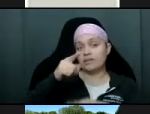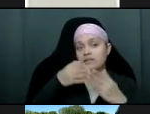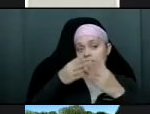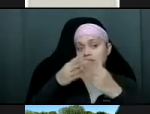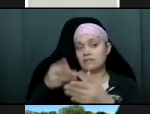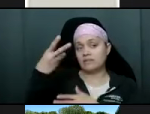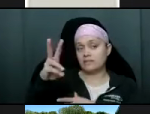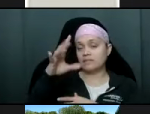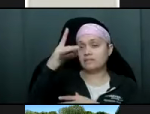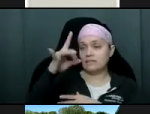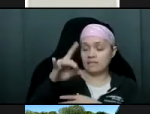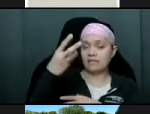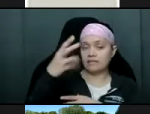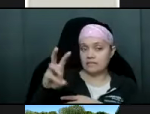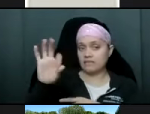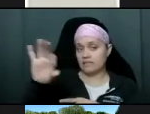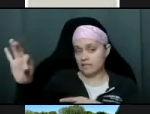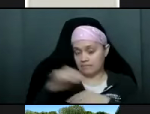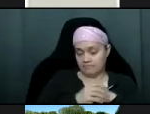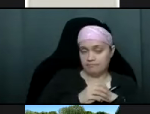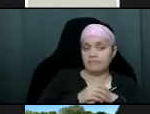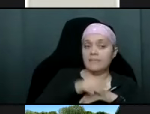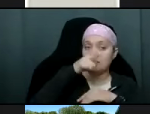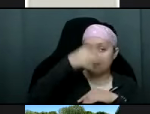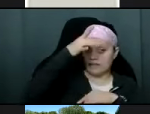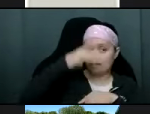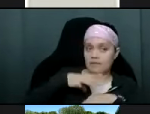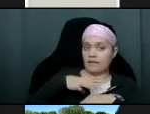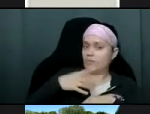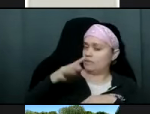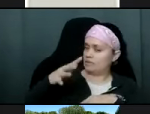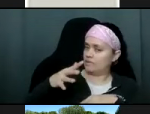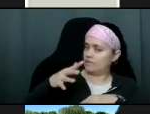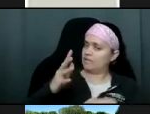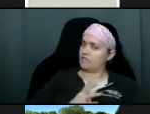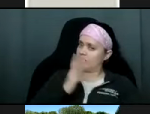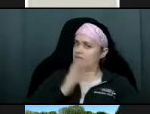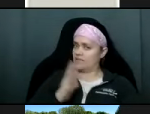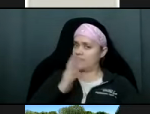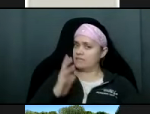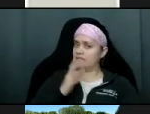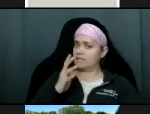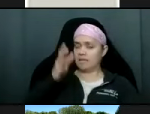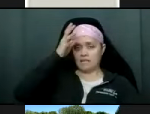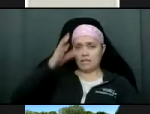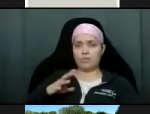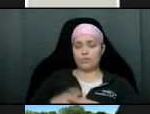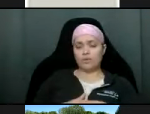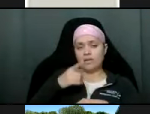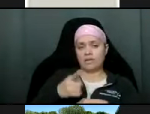1699. And this guy was kind of a sophisticated dude, a Renaissance